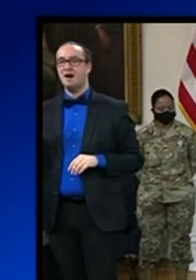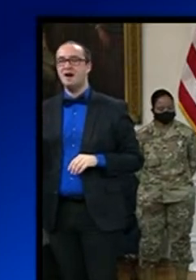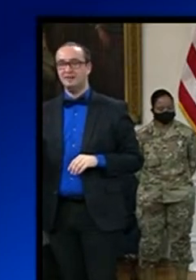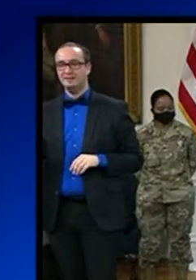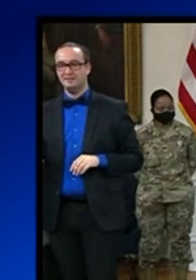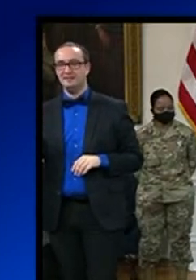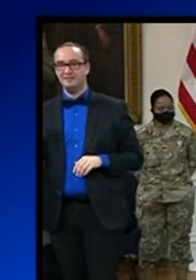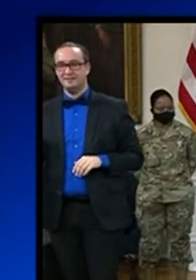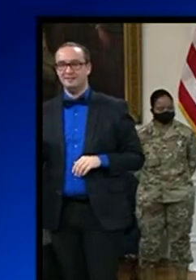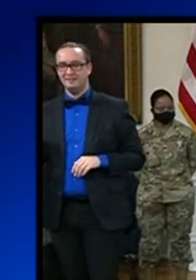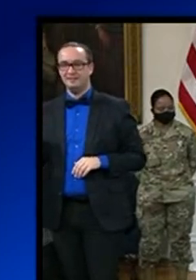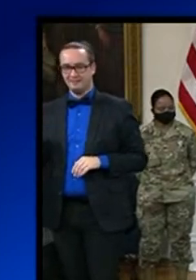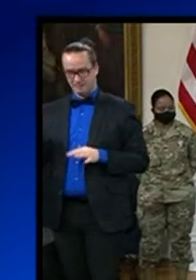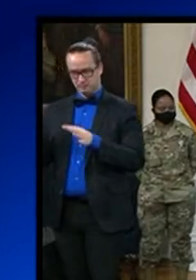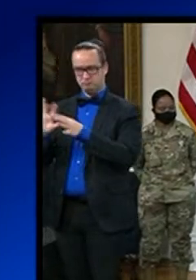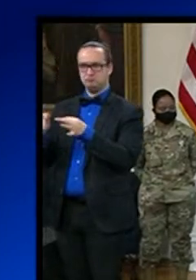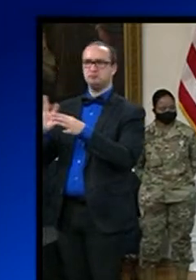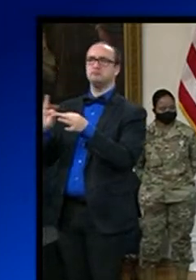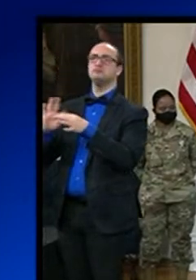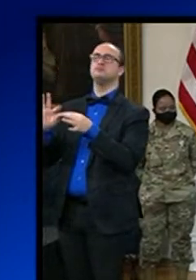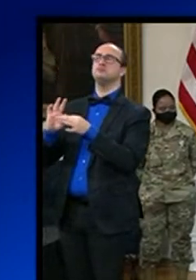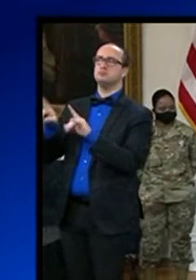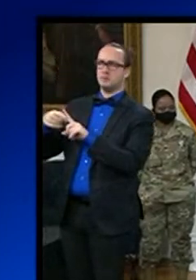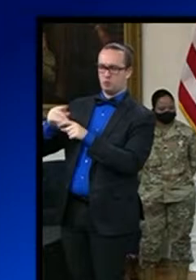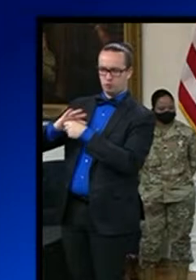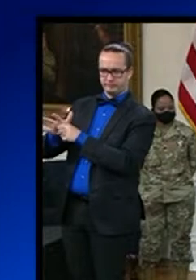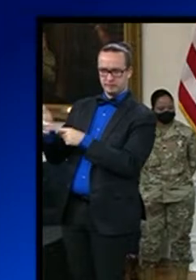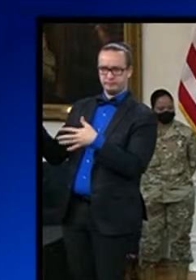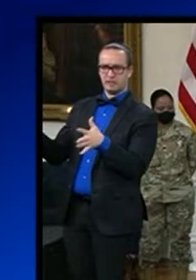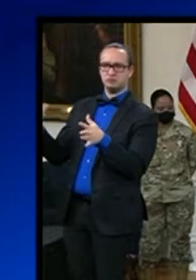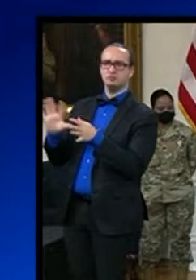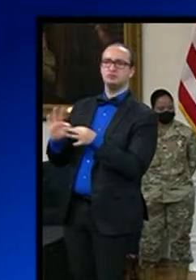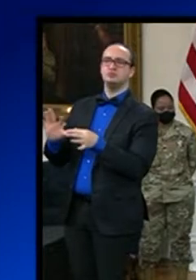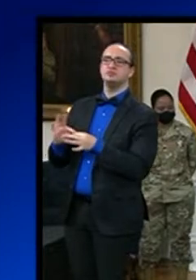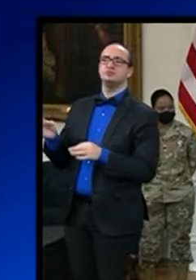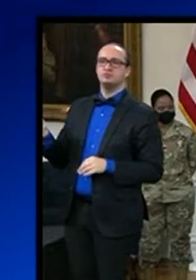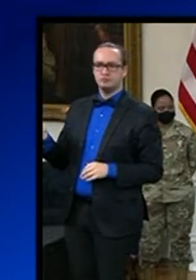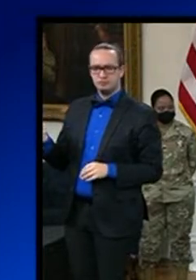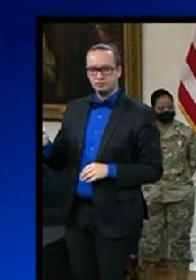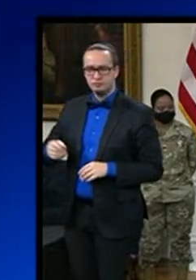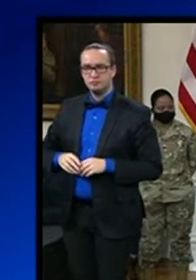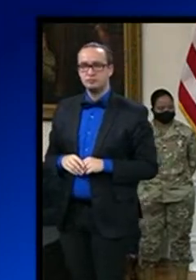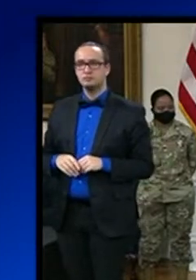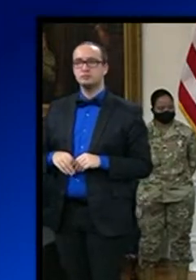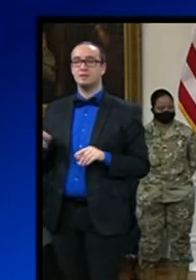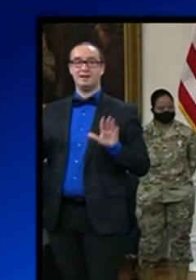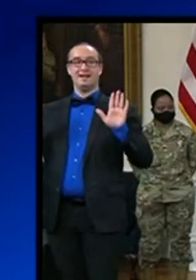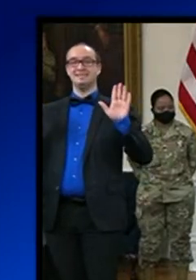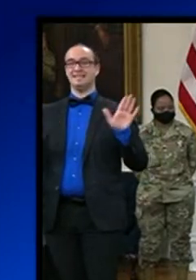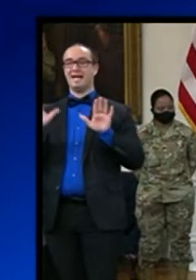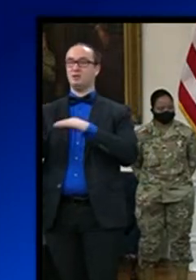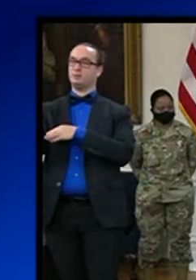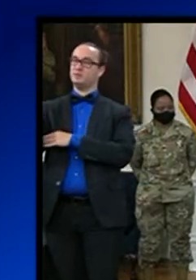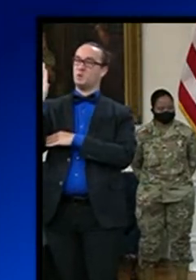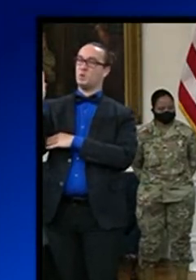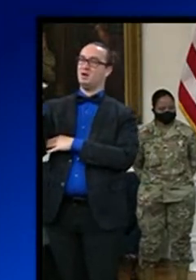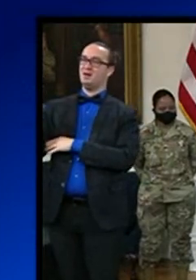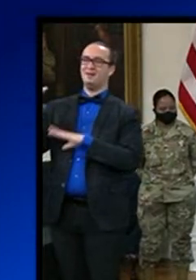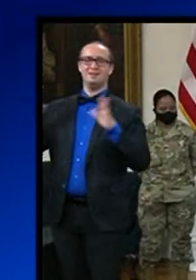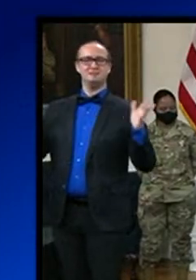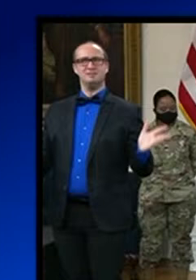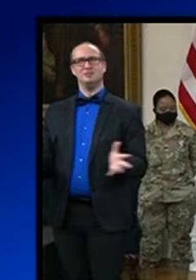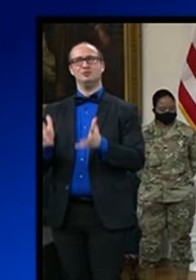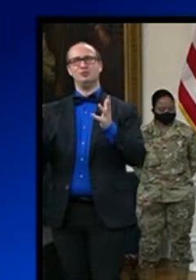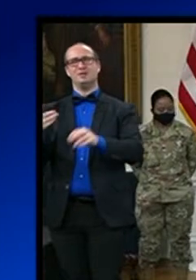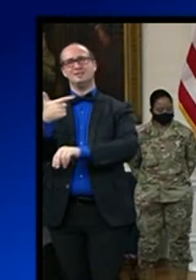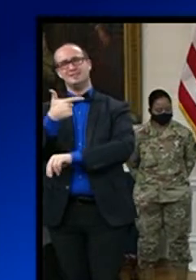he was looking actually at the pew where his mother used to sit on Sunday mornings. The pastor has been leading by